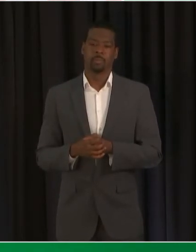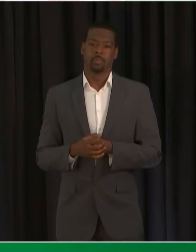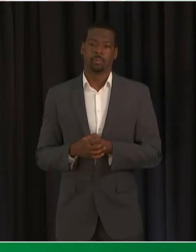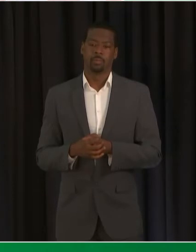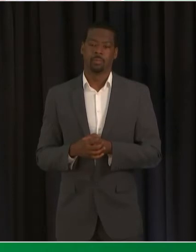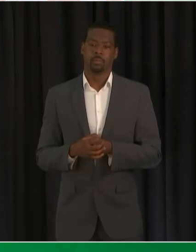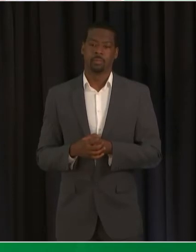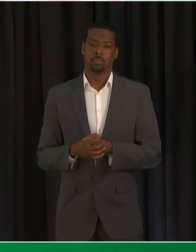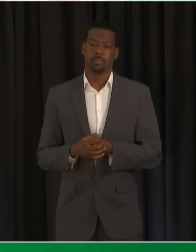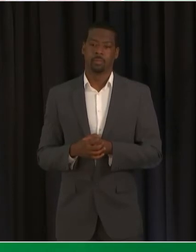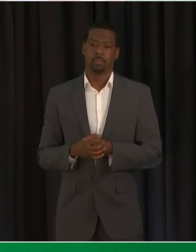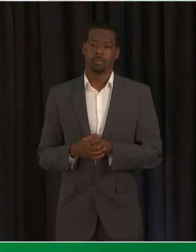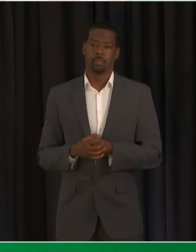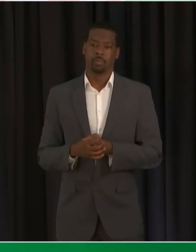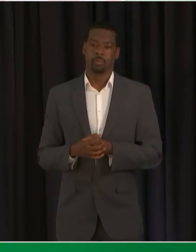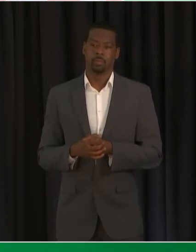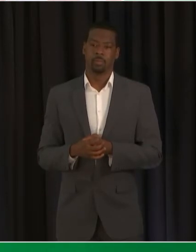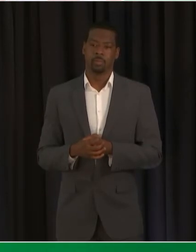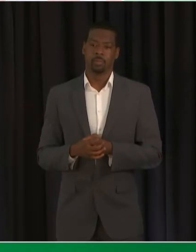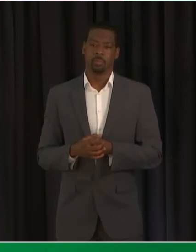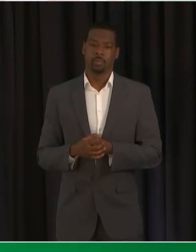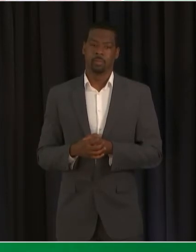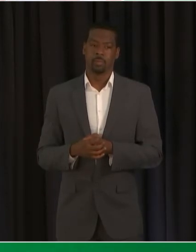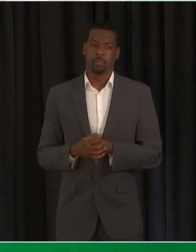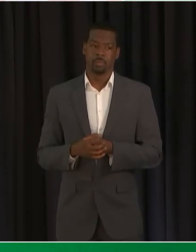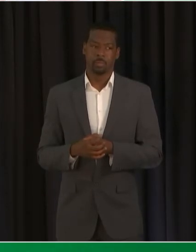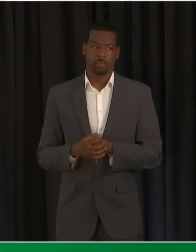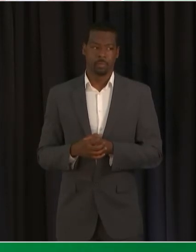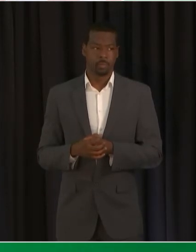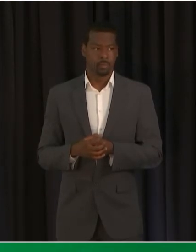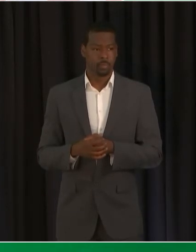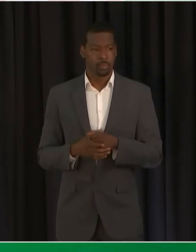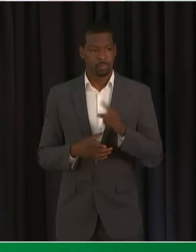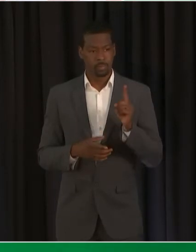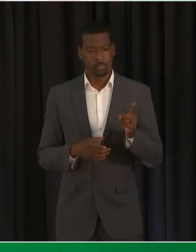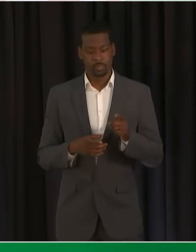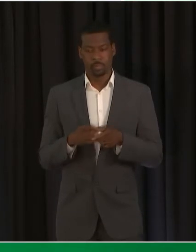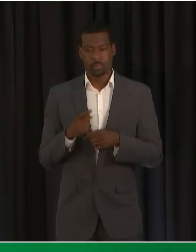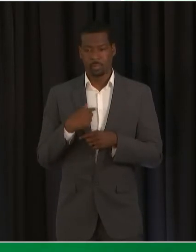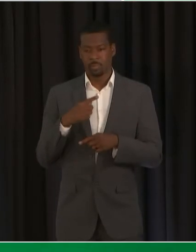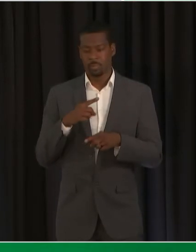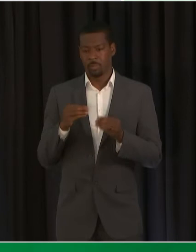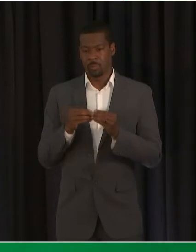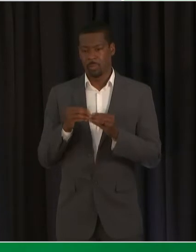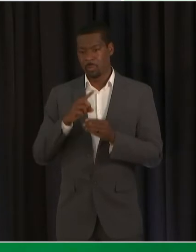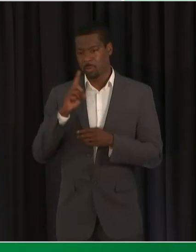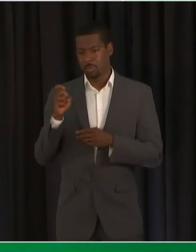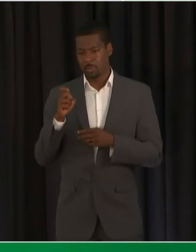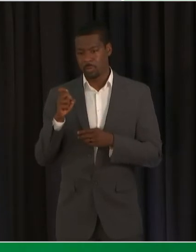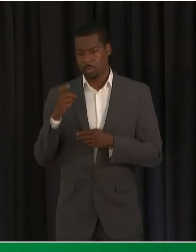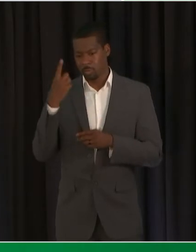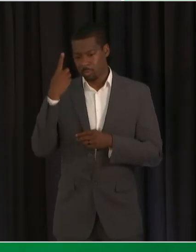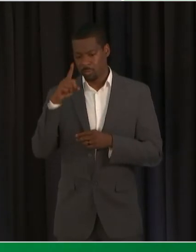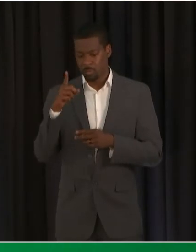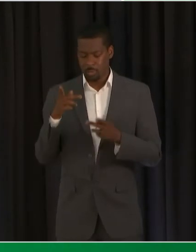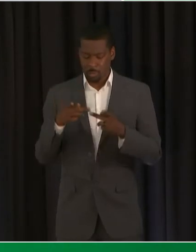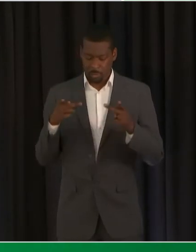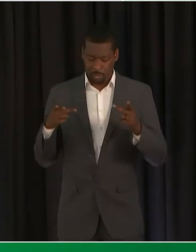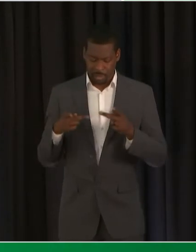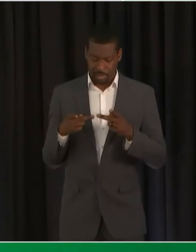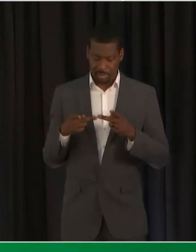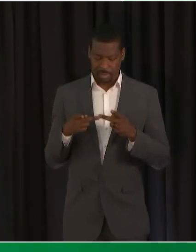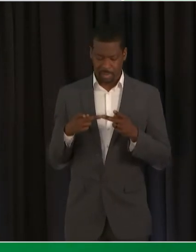this hands-on help from Rod. Great. And Rod, the other question I know that I've heard is for venues